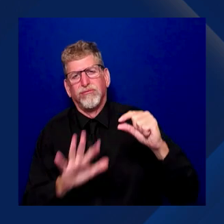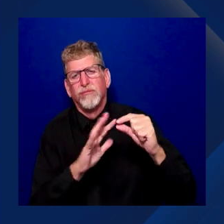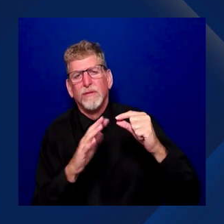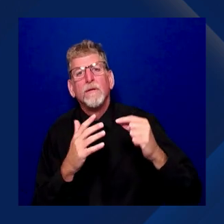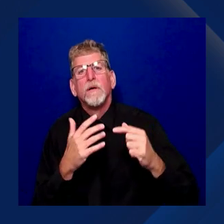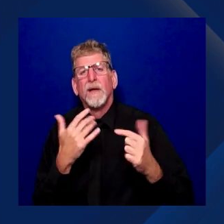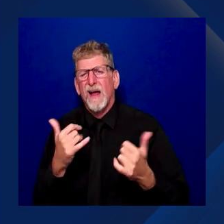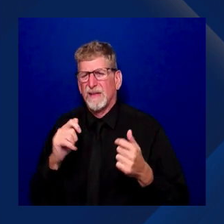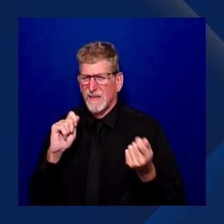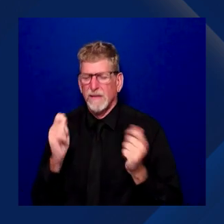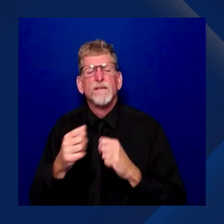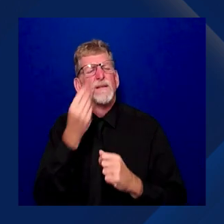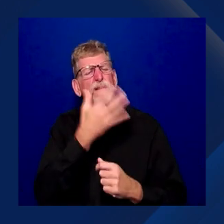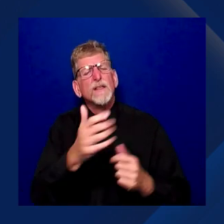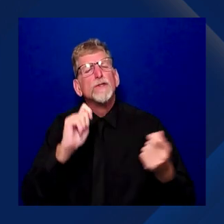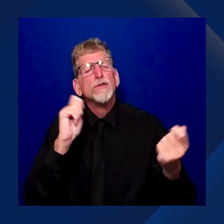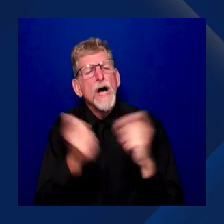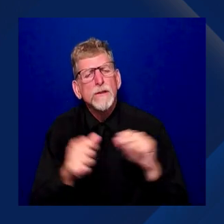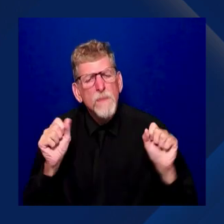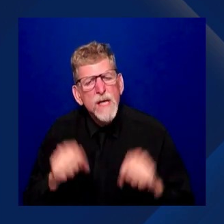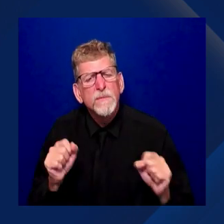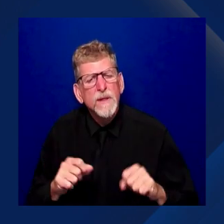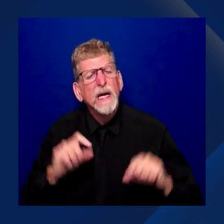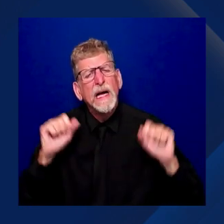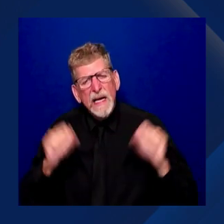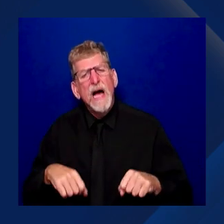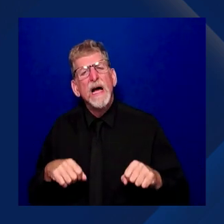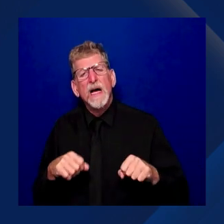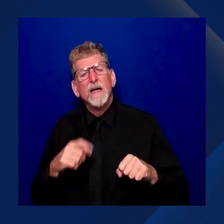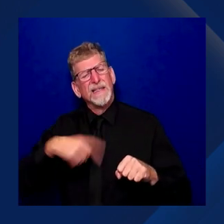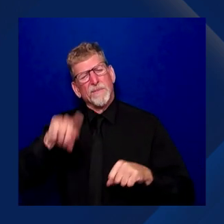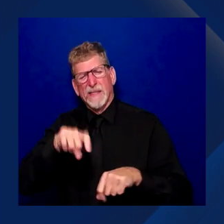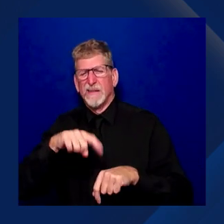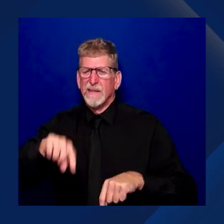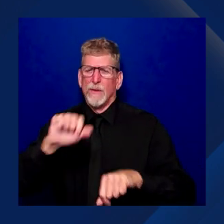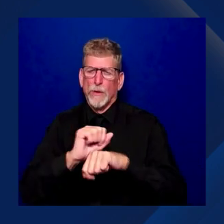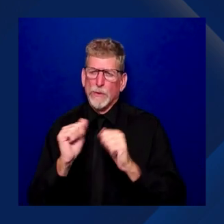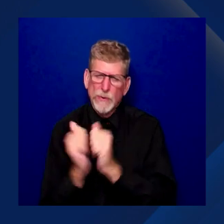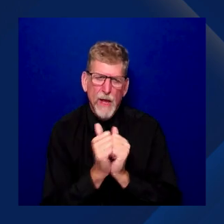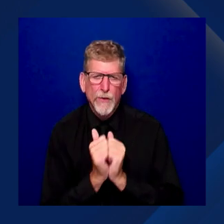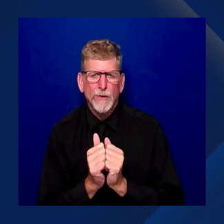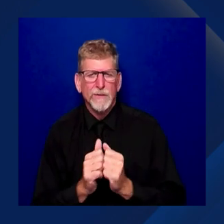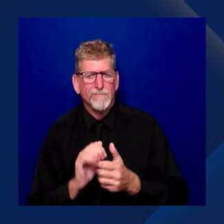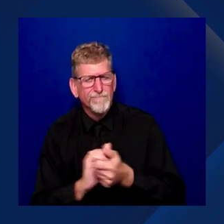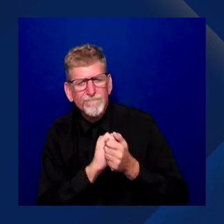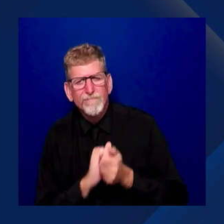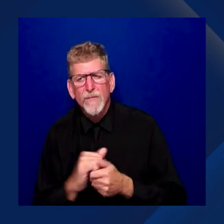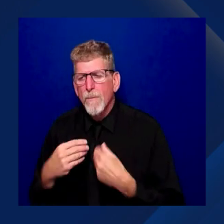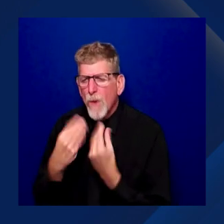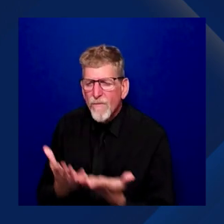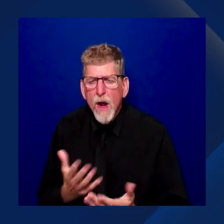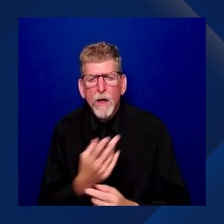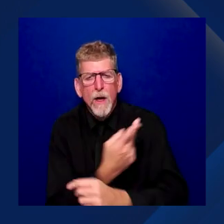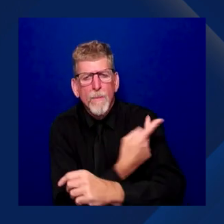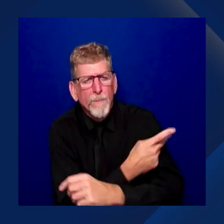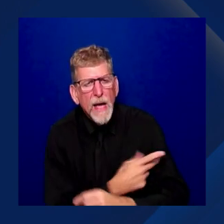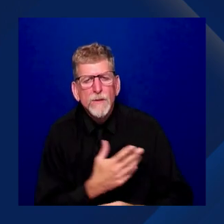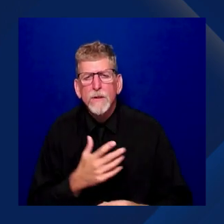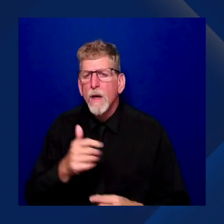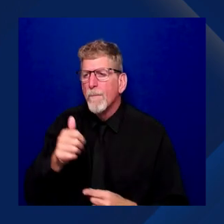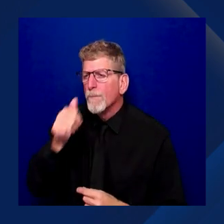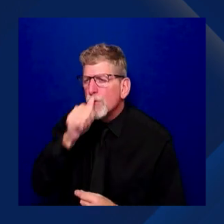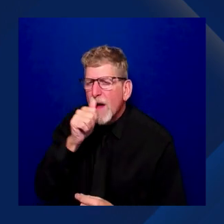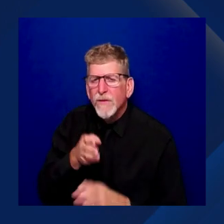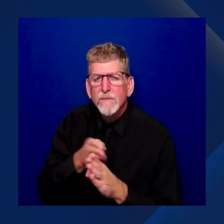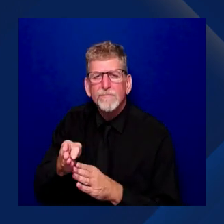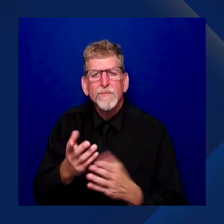take patients, providers, all of the private and public sectors that are represented here today to see change, but change